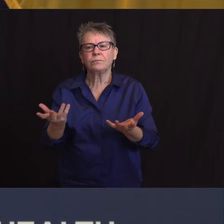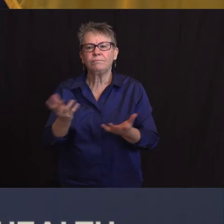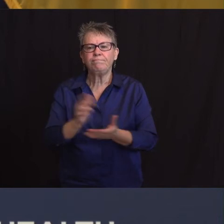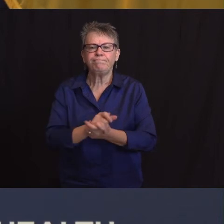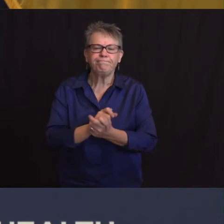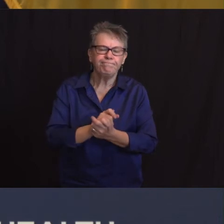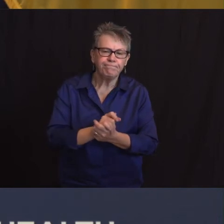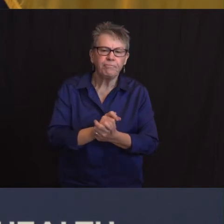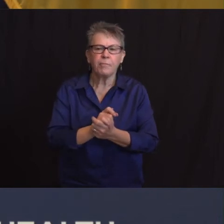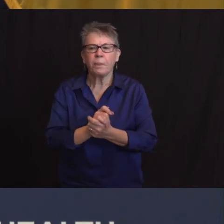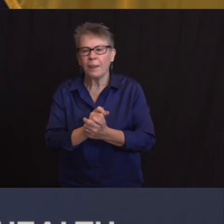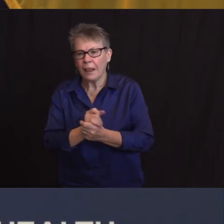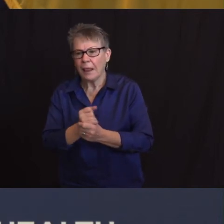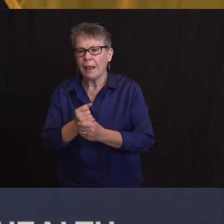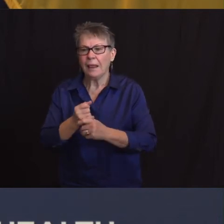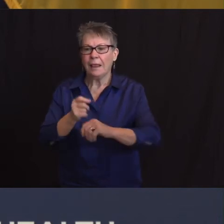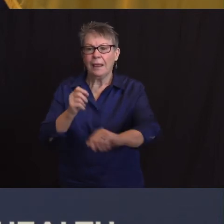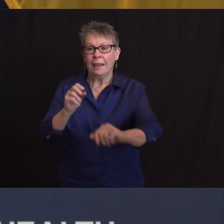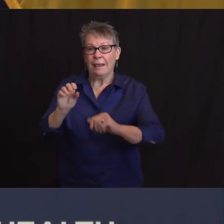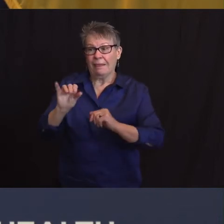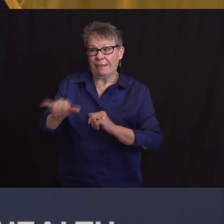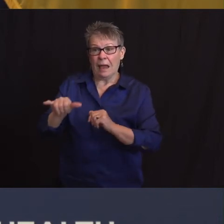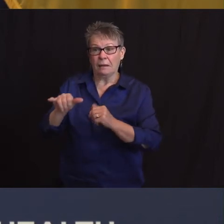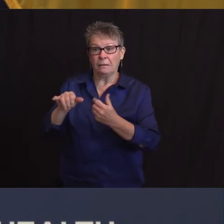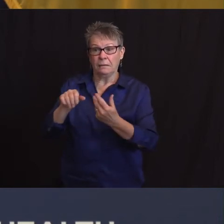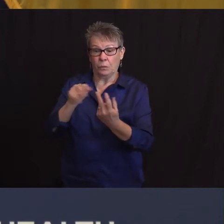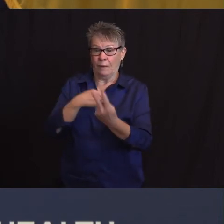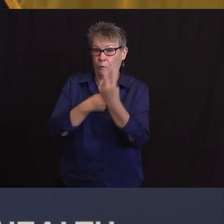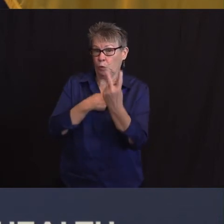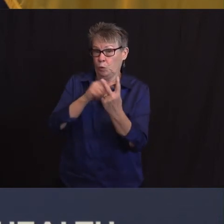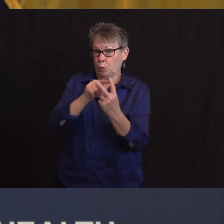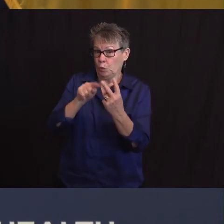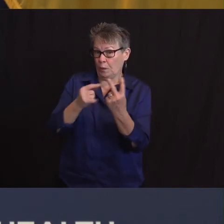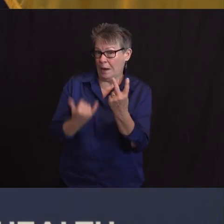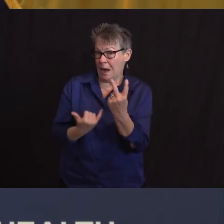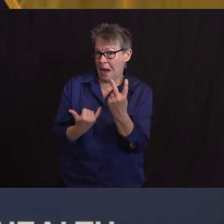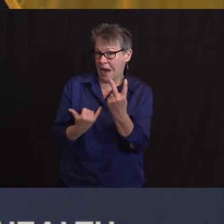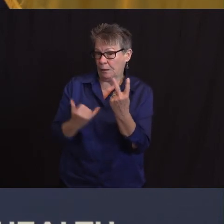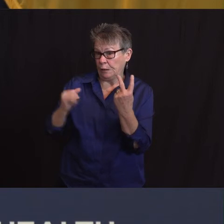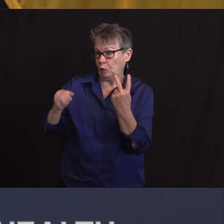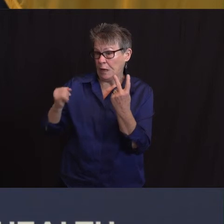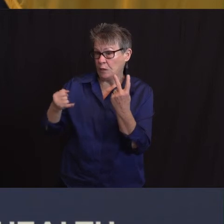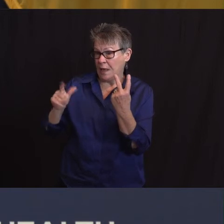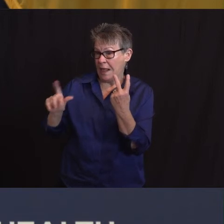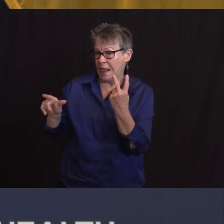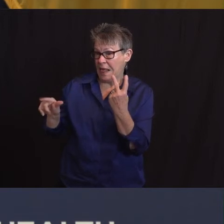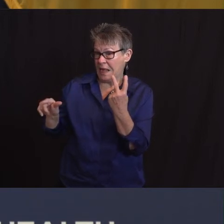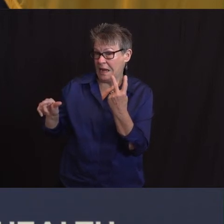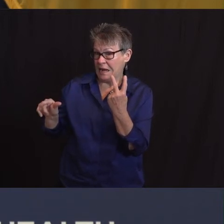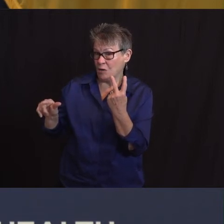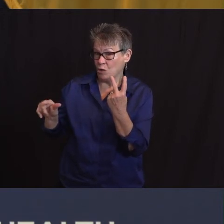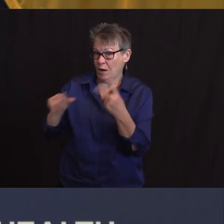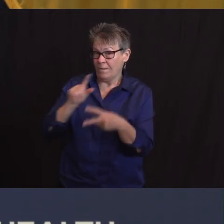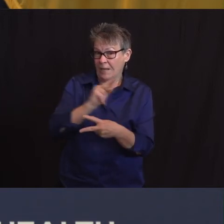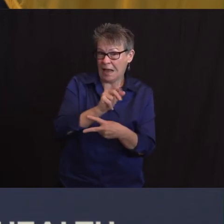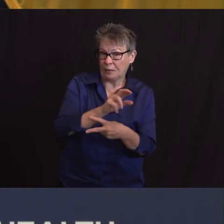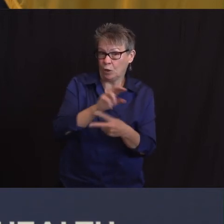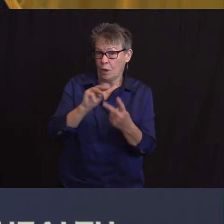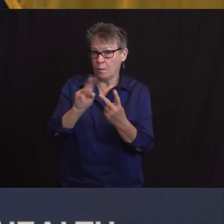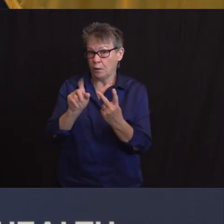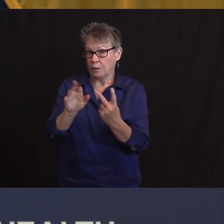of a Johnson & Johnson, so this is just the Moderna and the Pfizer. Judy can go through that. Yeah, we've said counties have the right to